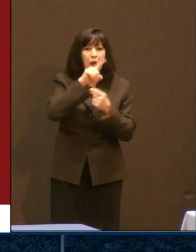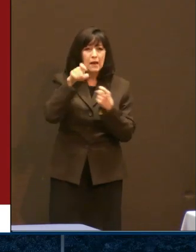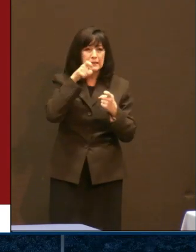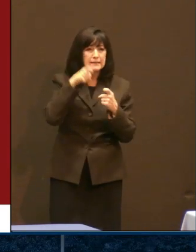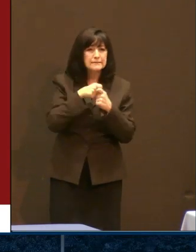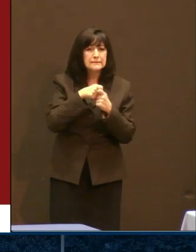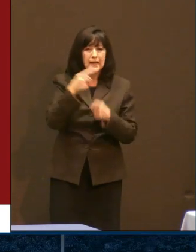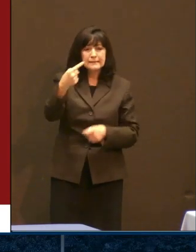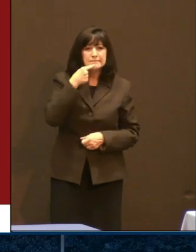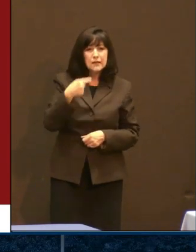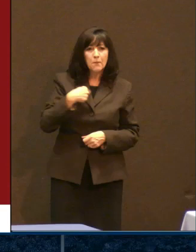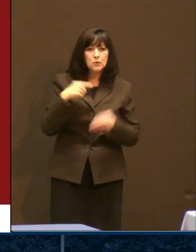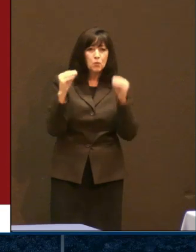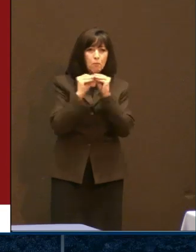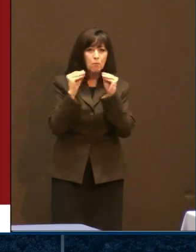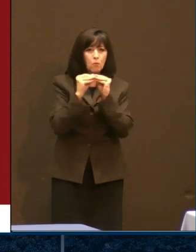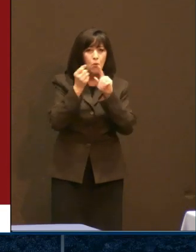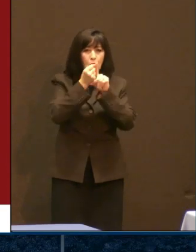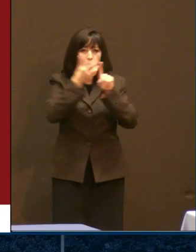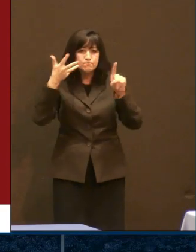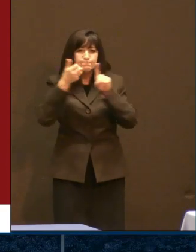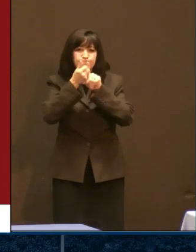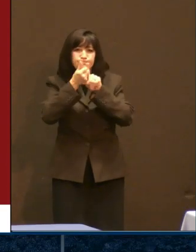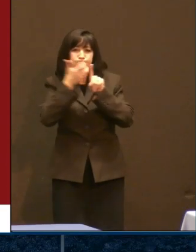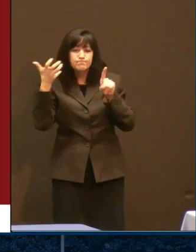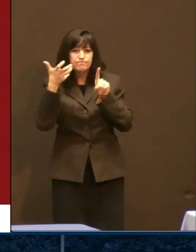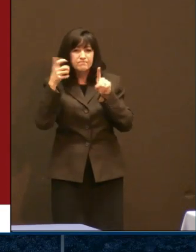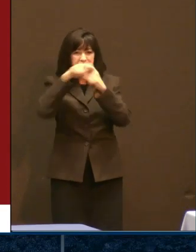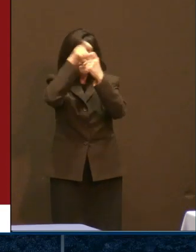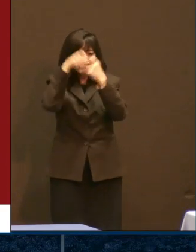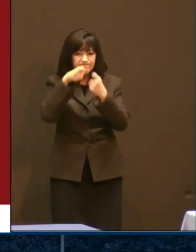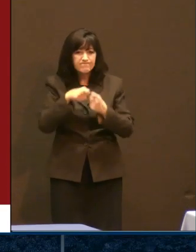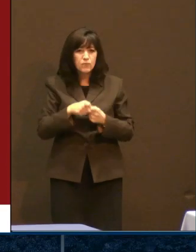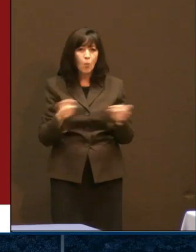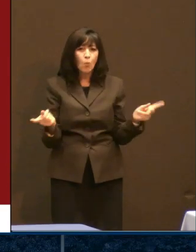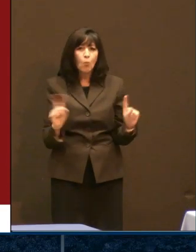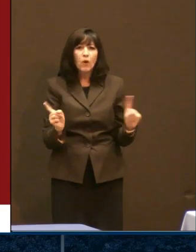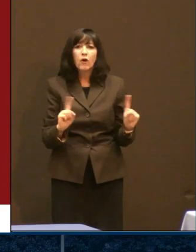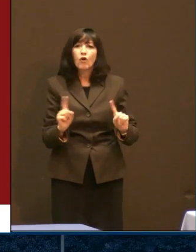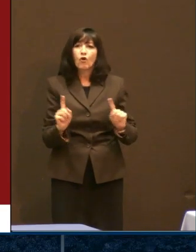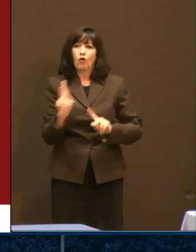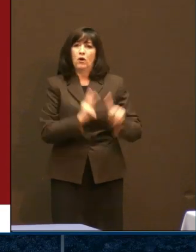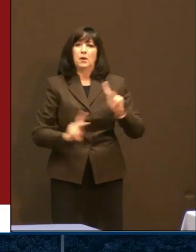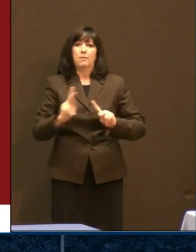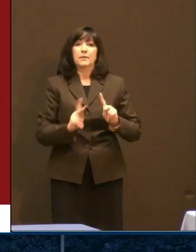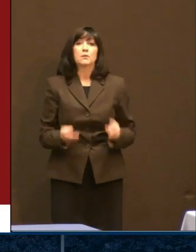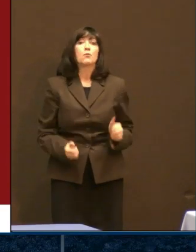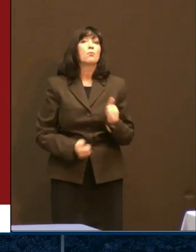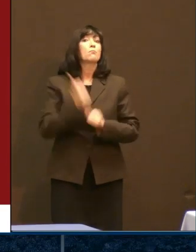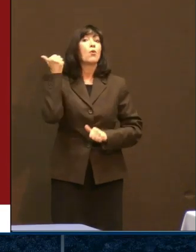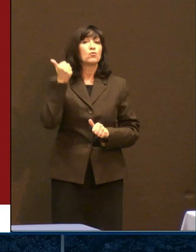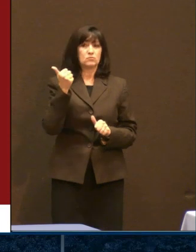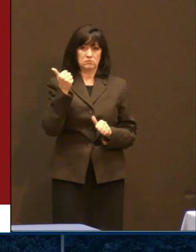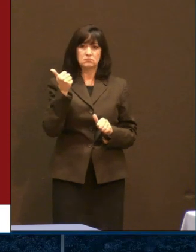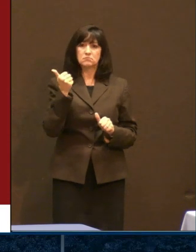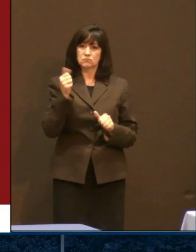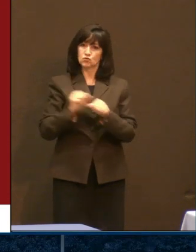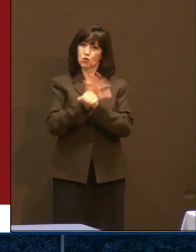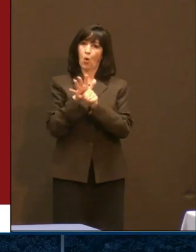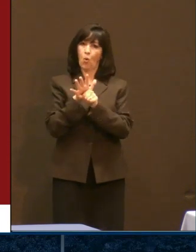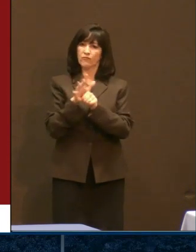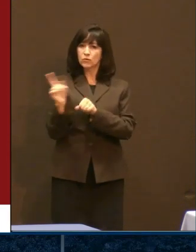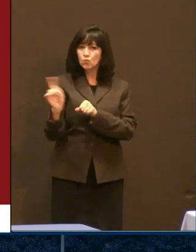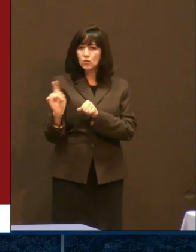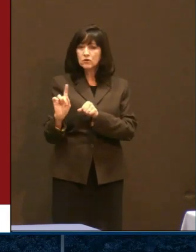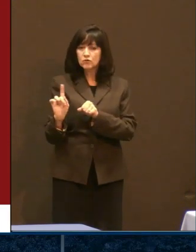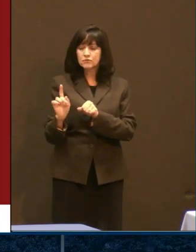in phases our economy, and I appreciate their patience up until this point. We're not there yet, but we're getting there. We're